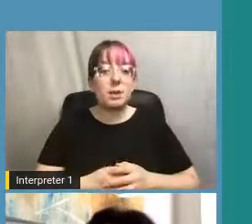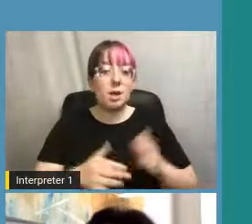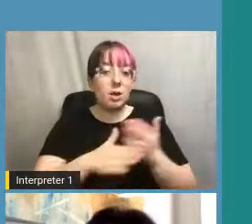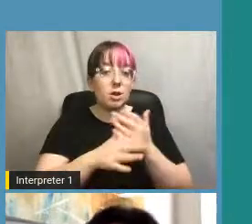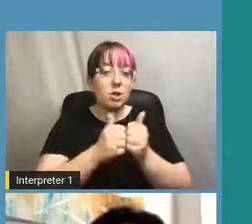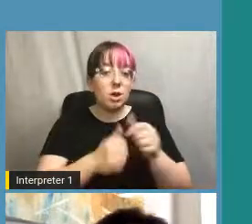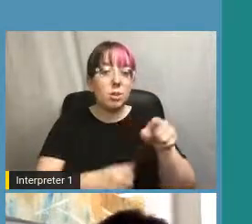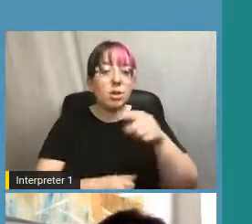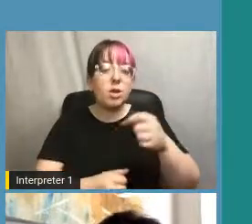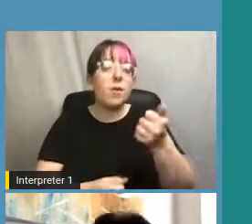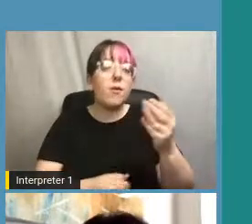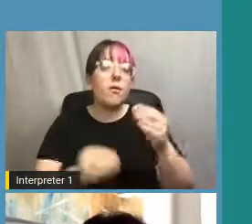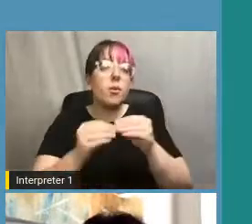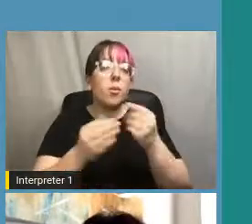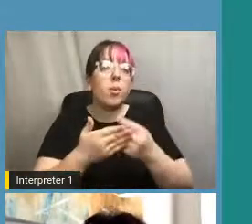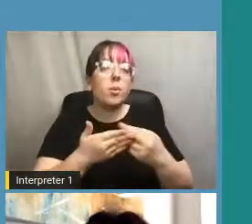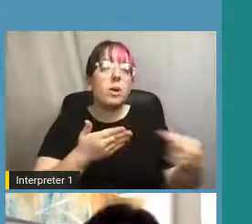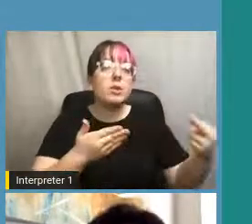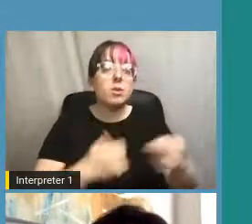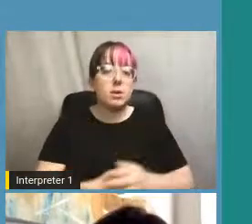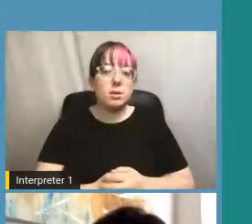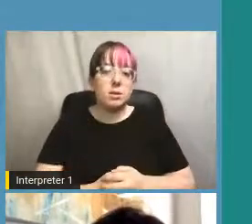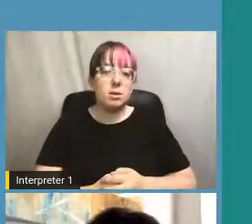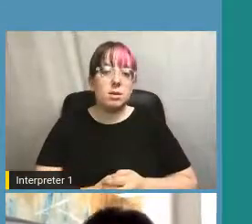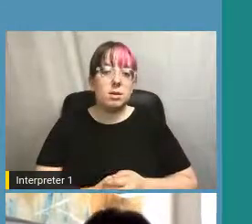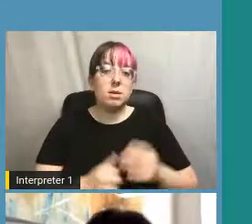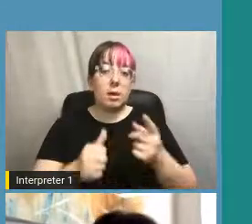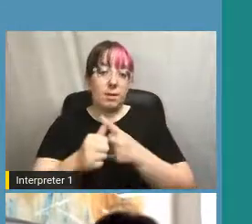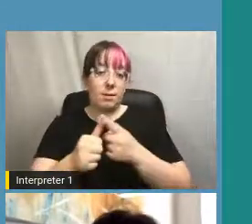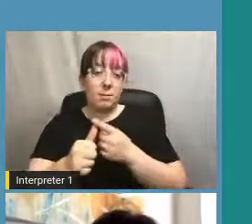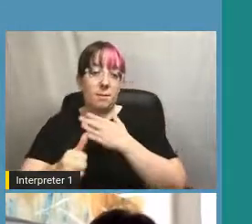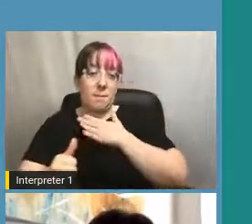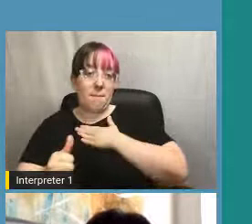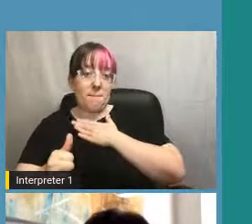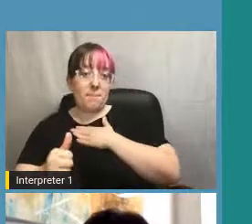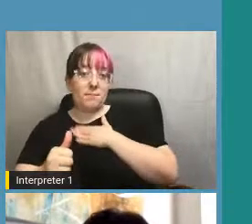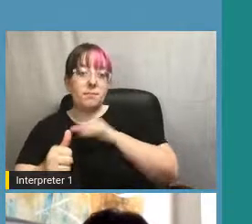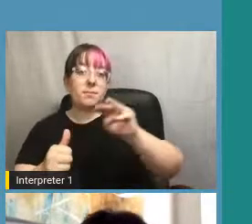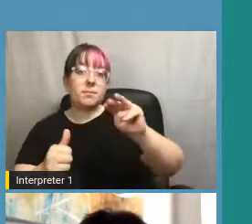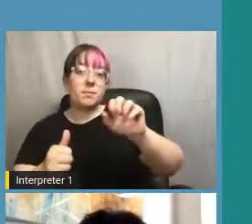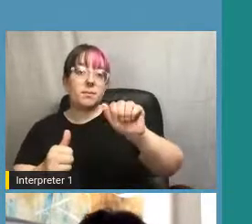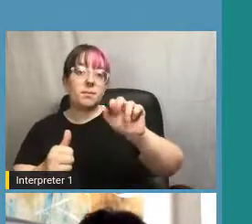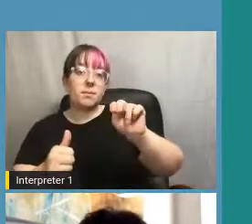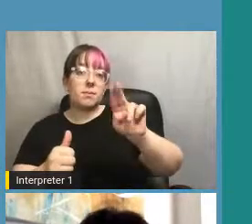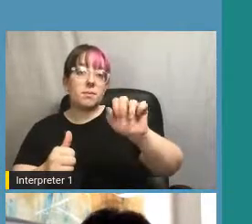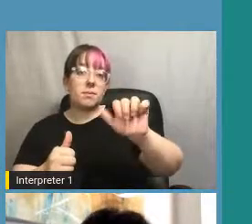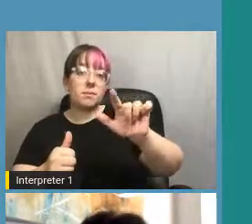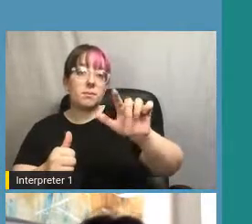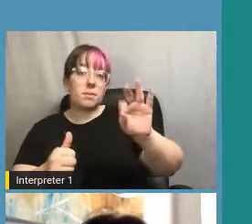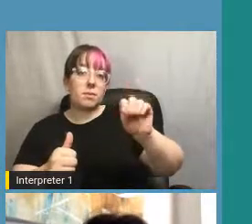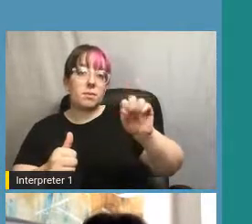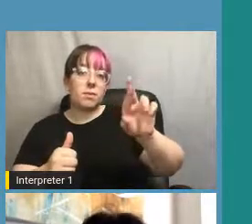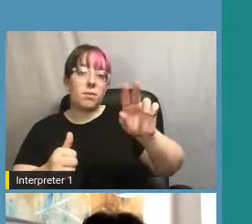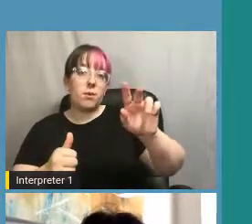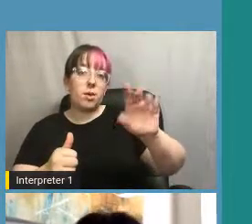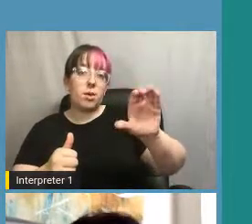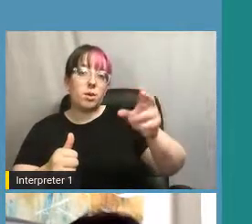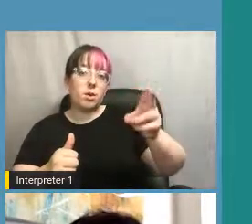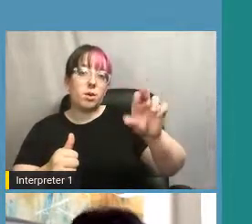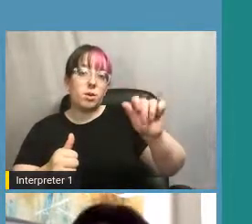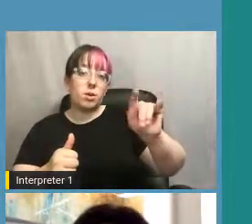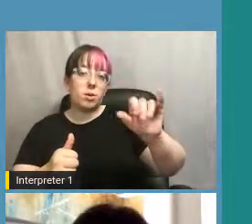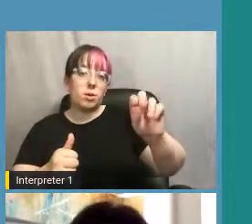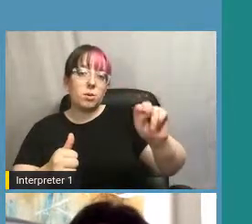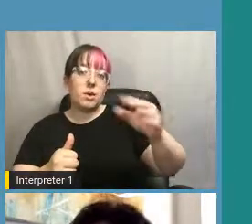more resources. So first of all, my own thing, which is the Manual for the Creation and Display of Interactive New Media Art. There should be a